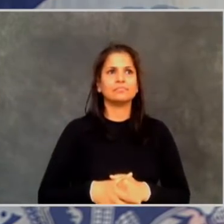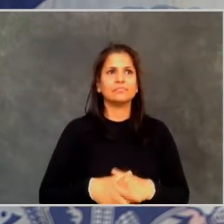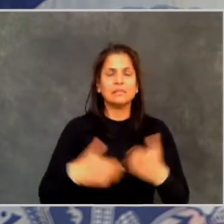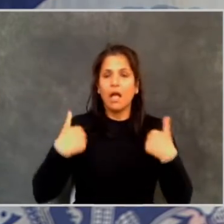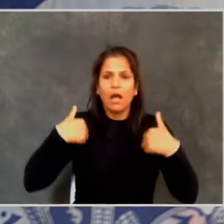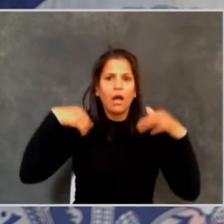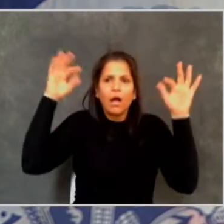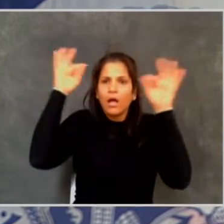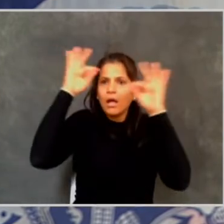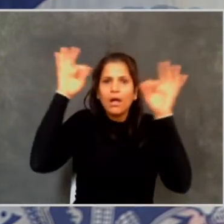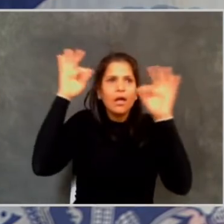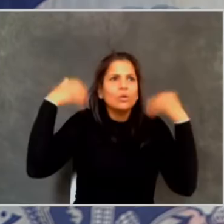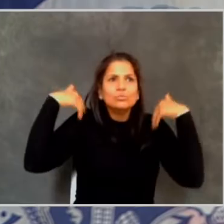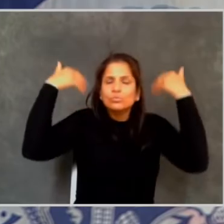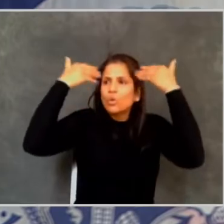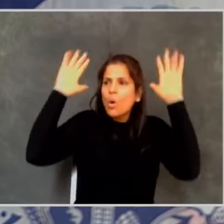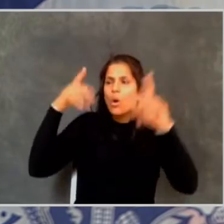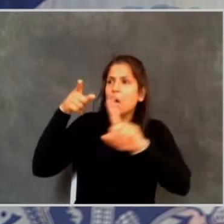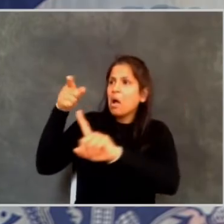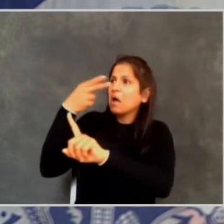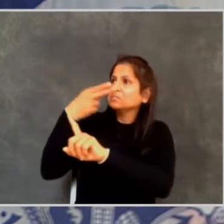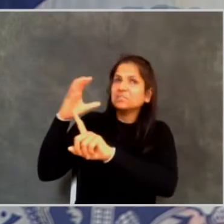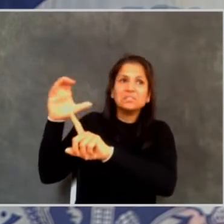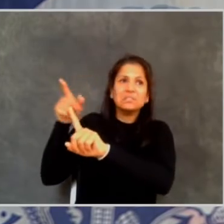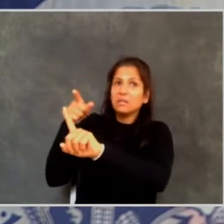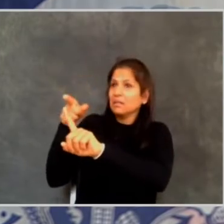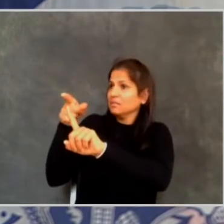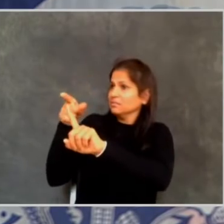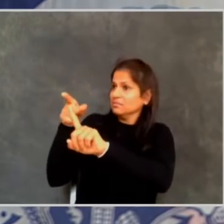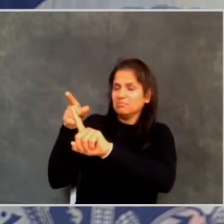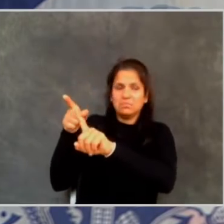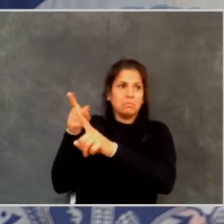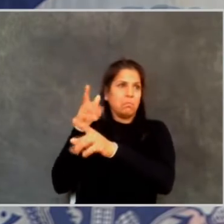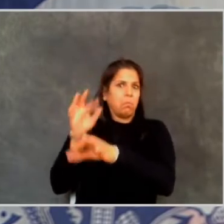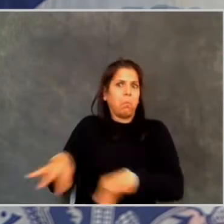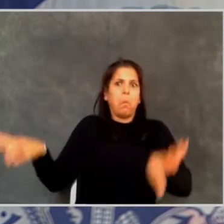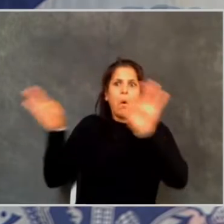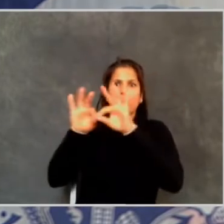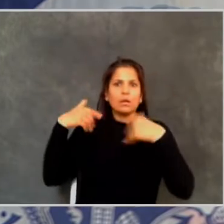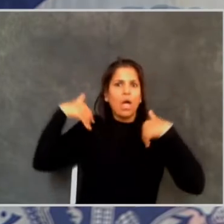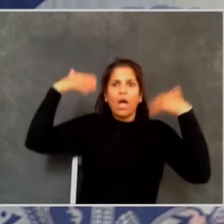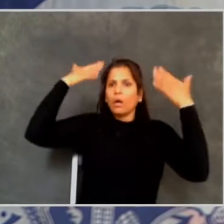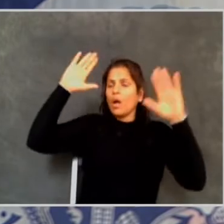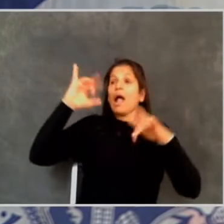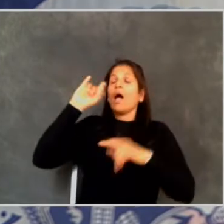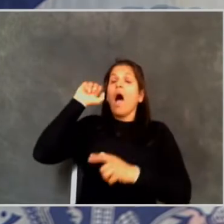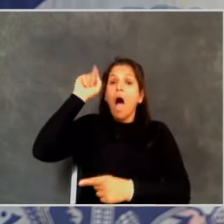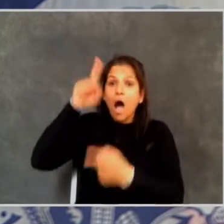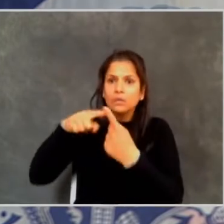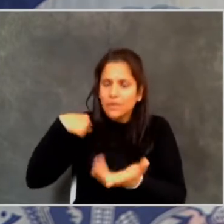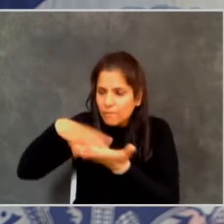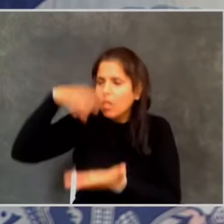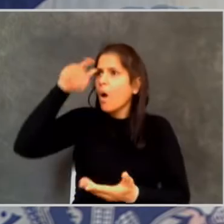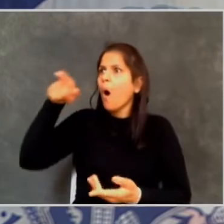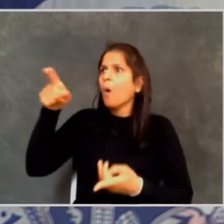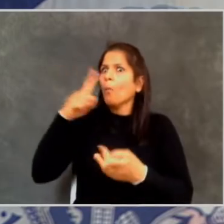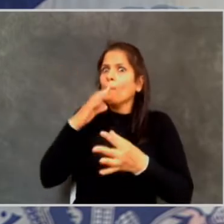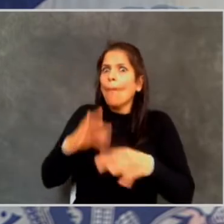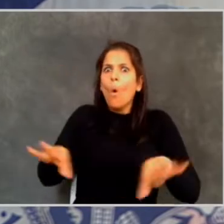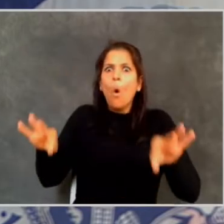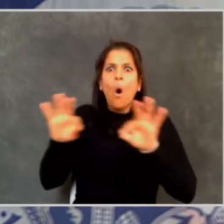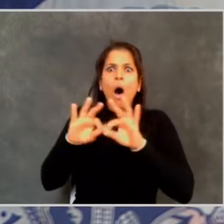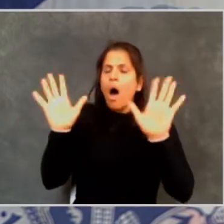a pandemic, that the eyes of the entire world would be on places like Elmhurst Hospital. I couldn't have imagined that in a million years. But that's exactly what